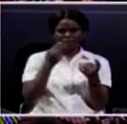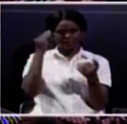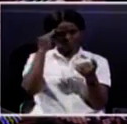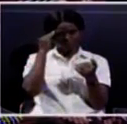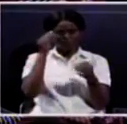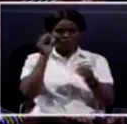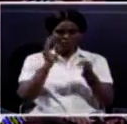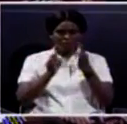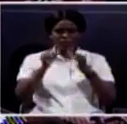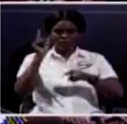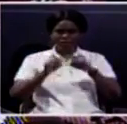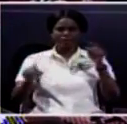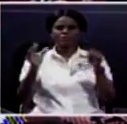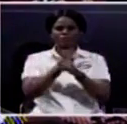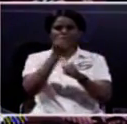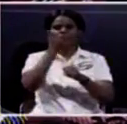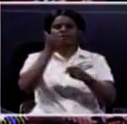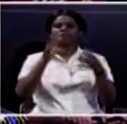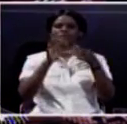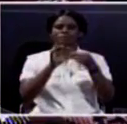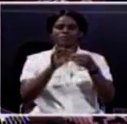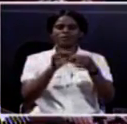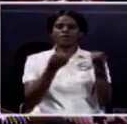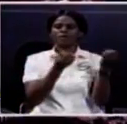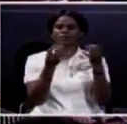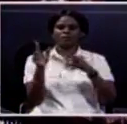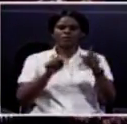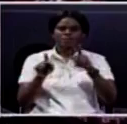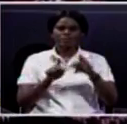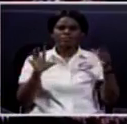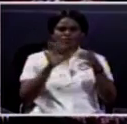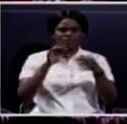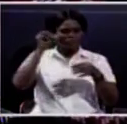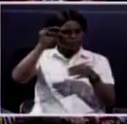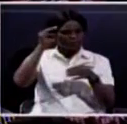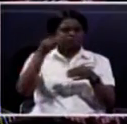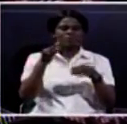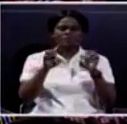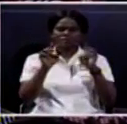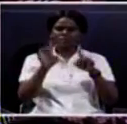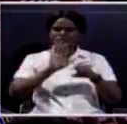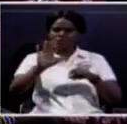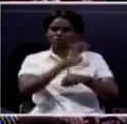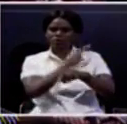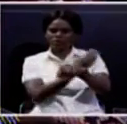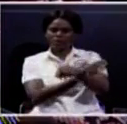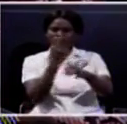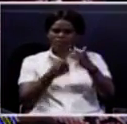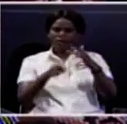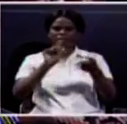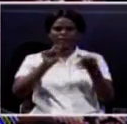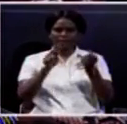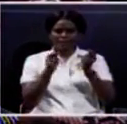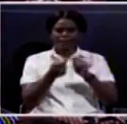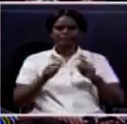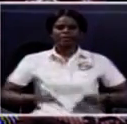them. As long as these men and women have joined the Ministry of General Education, whose mandate is to transform the